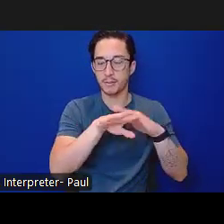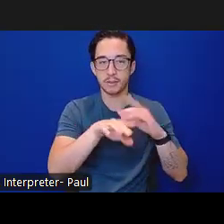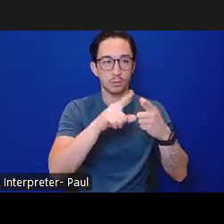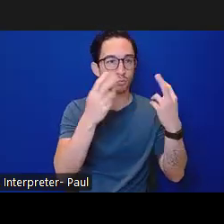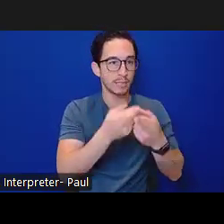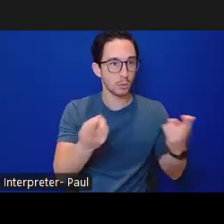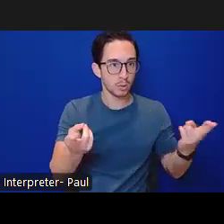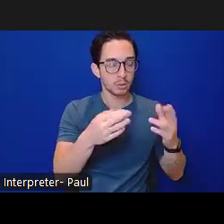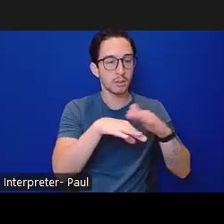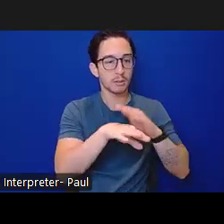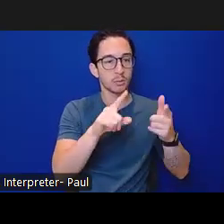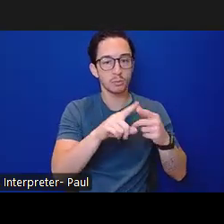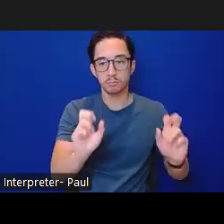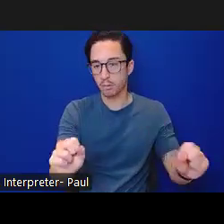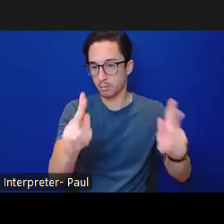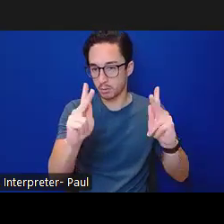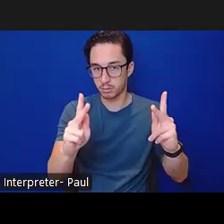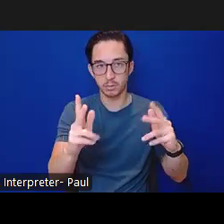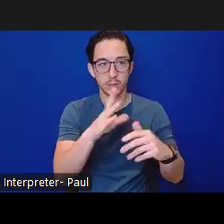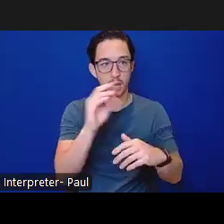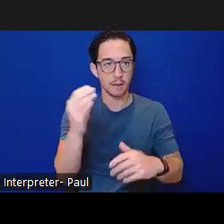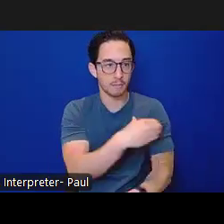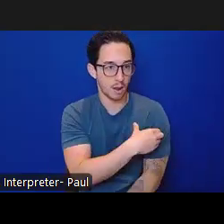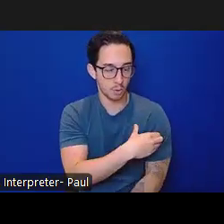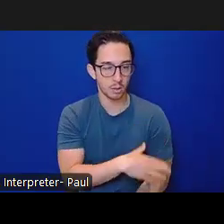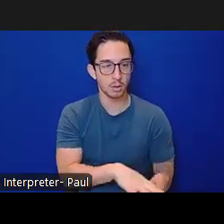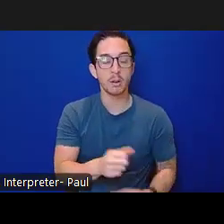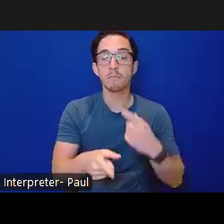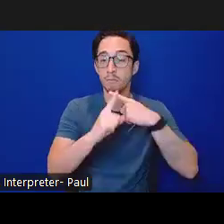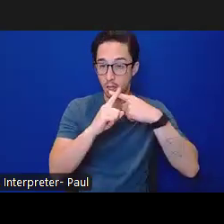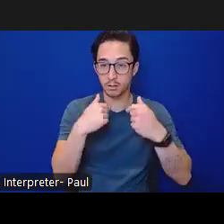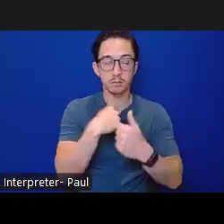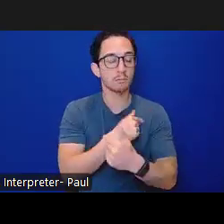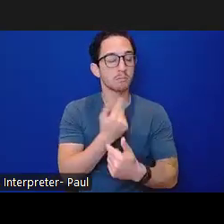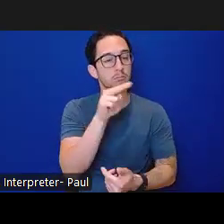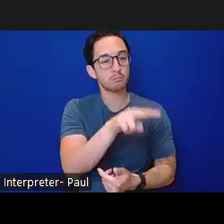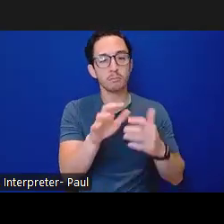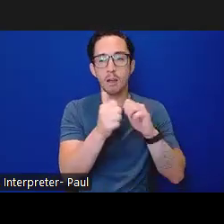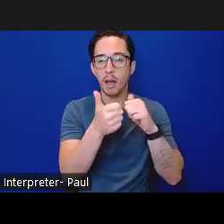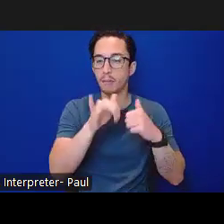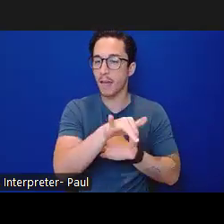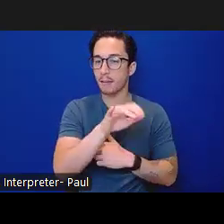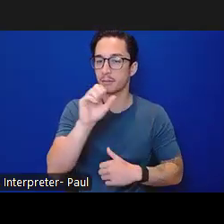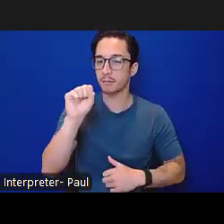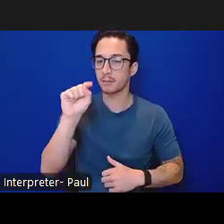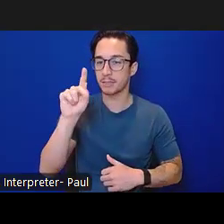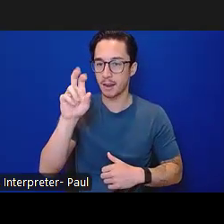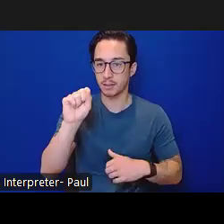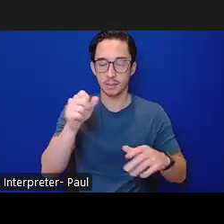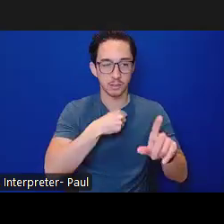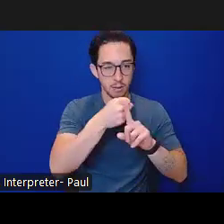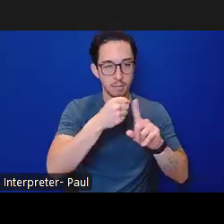and opportunities and power. We also look at how this status is shaped by income